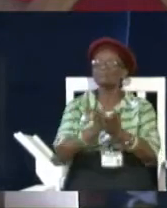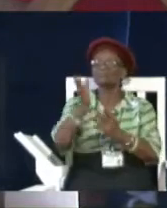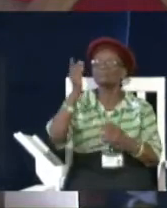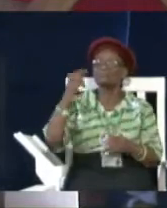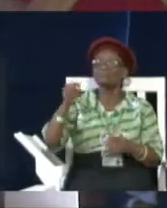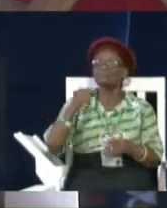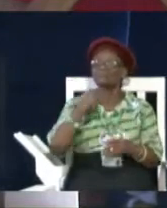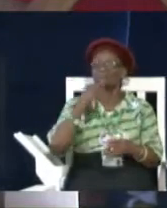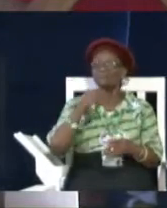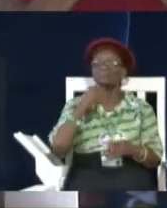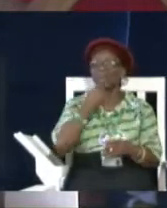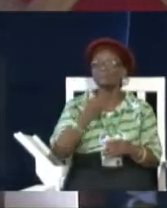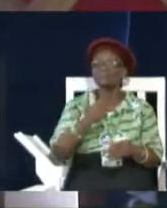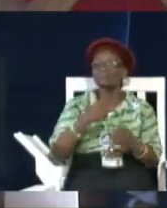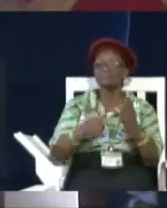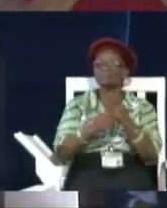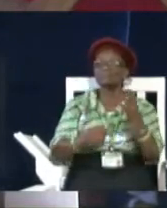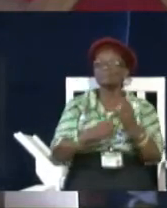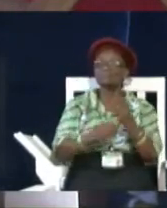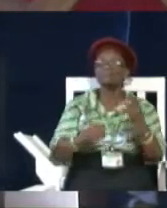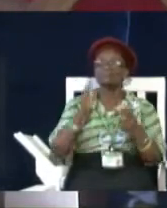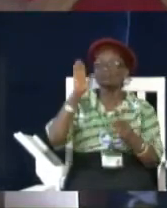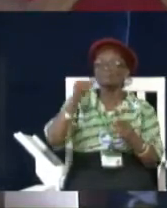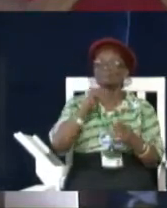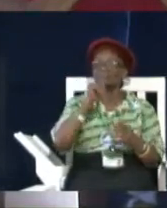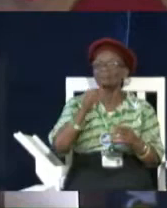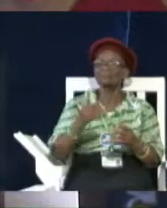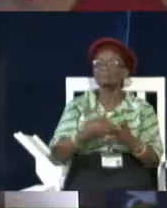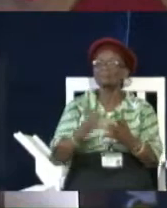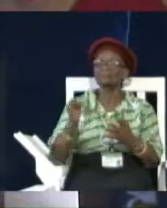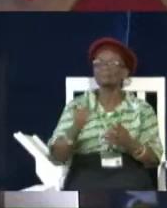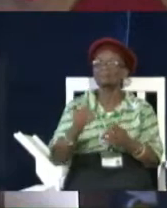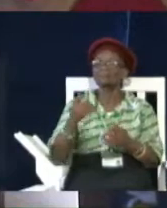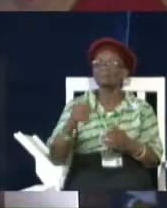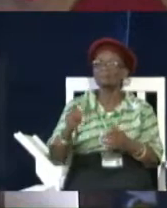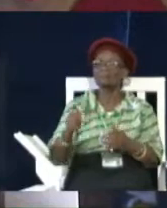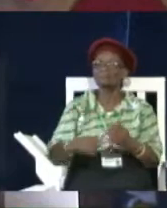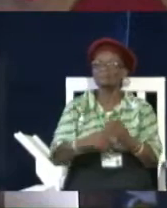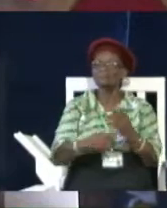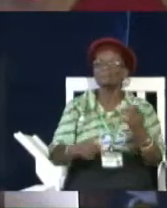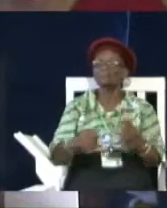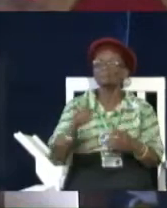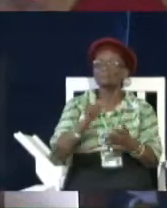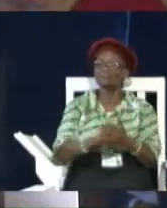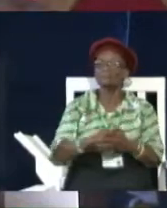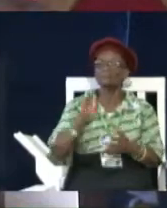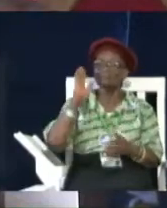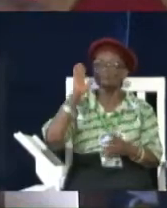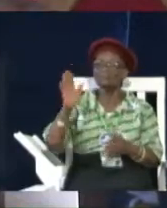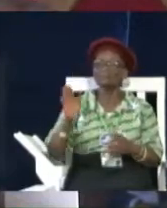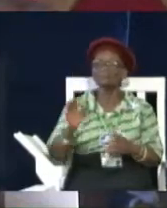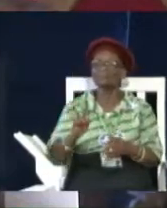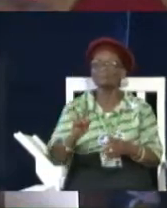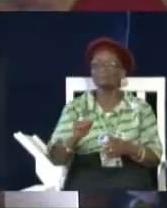The kind of oil that will accelerate promotion flows on the head